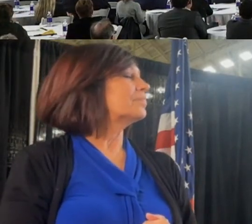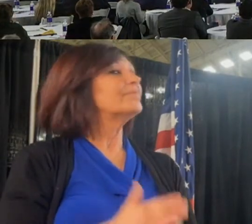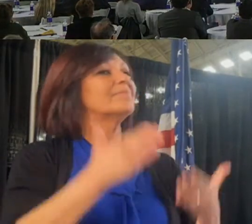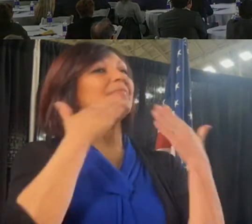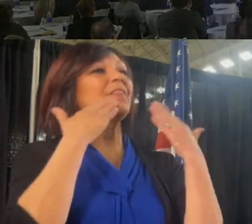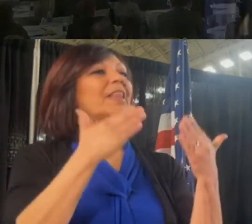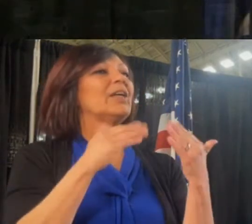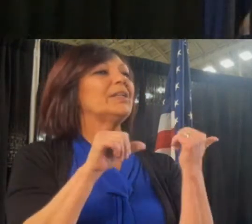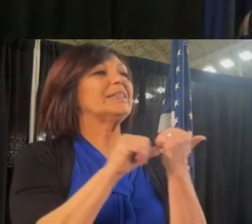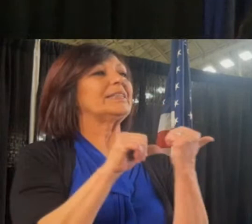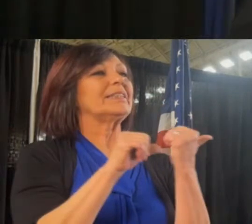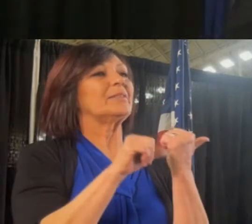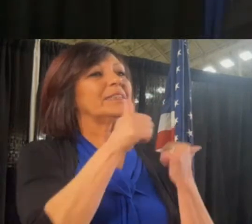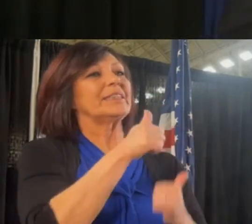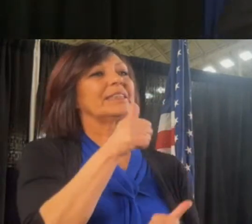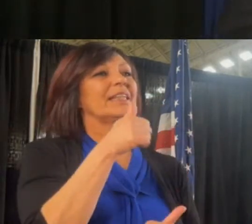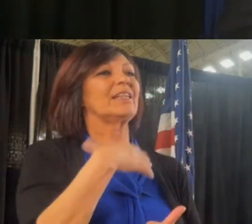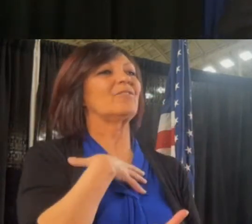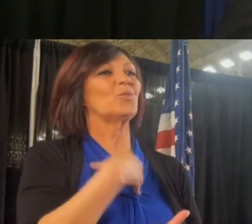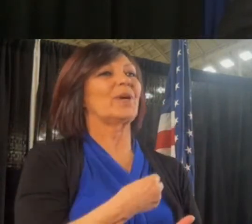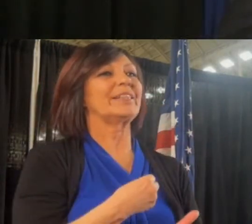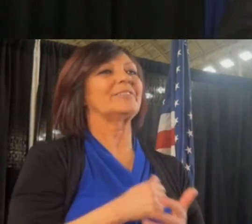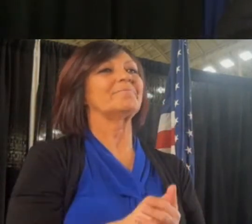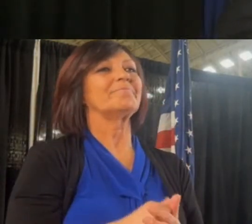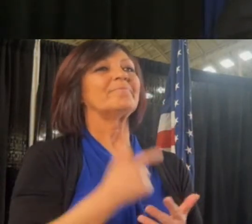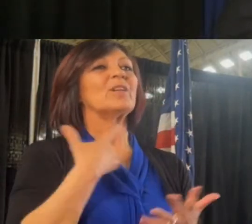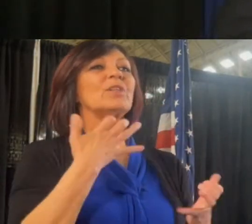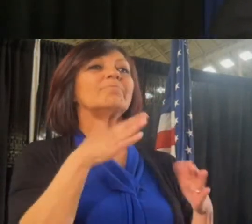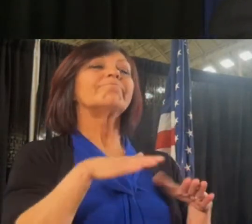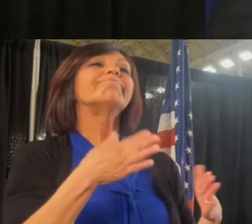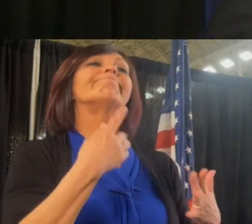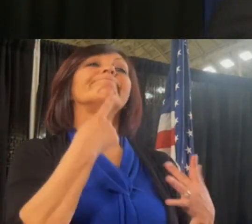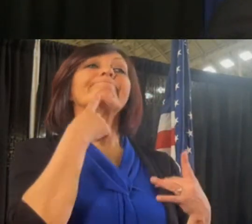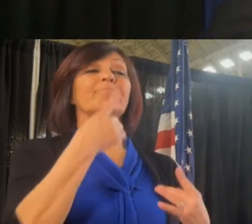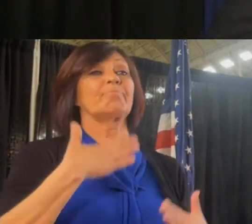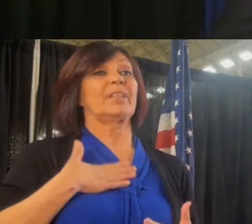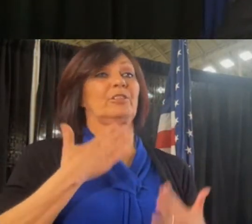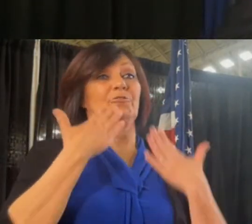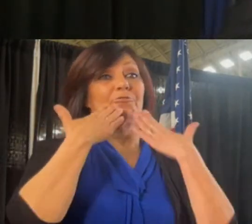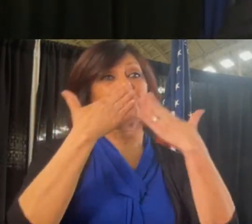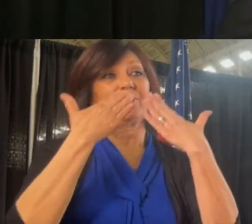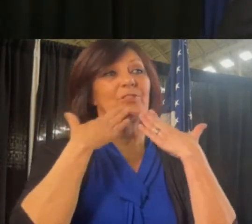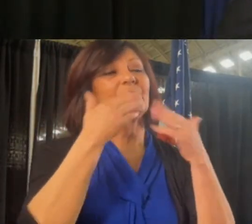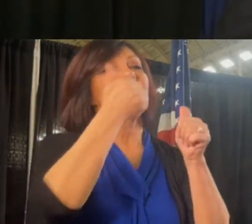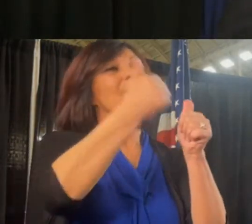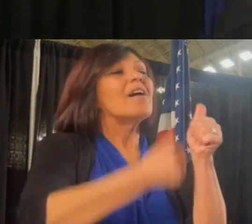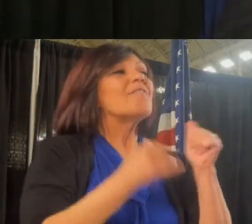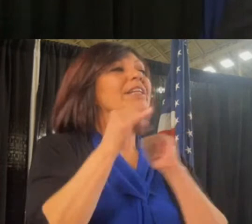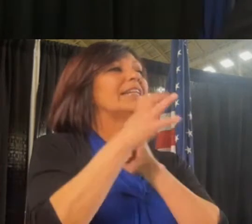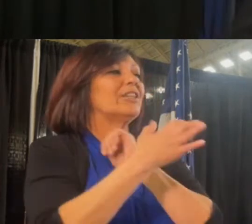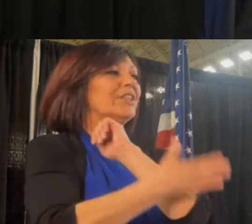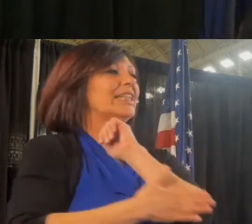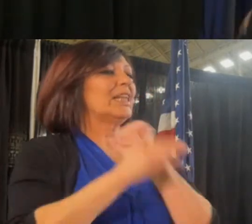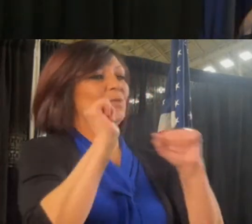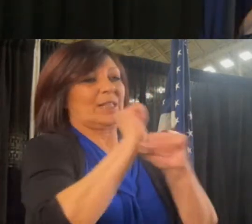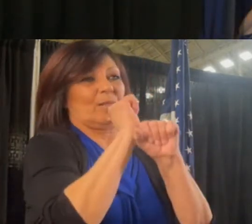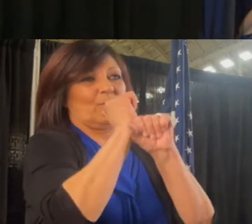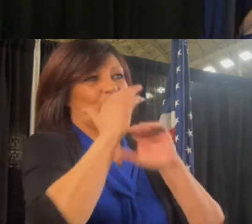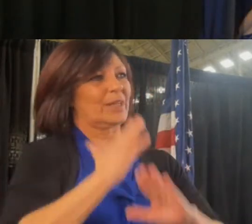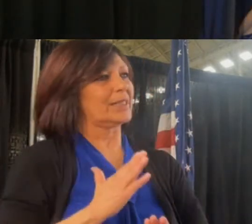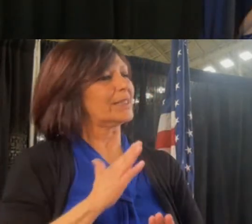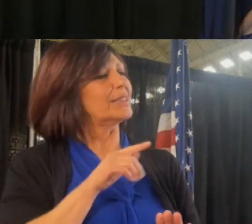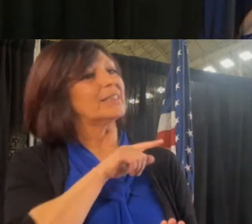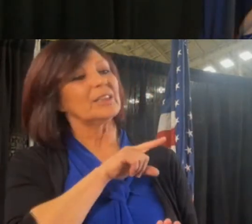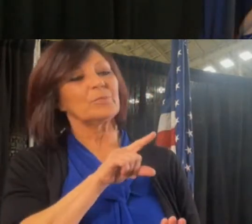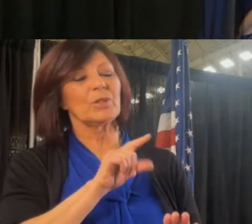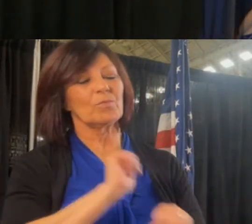Thank you to Deputy Executive White, and I want to publicly express my gratitude to every Erie County employee who's been on the front lines